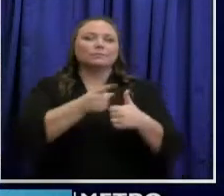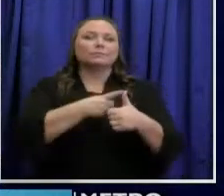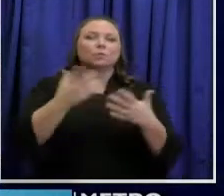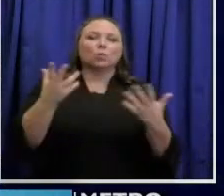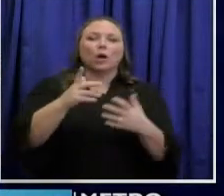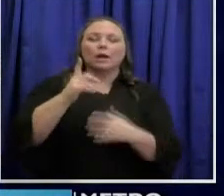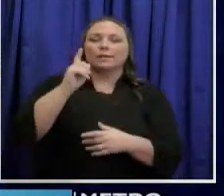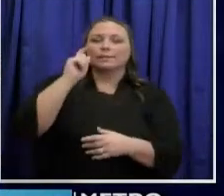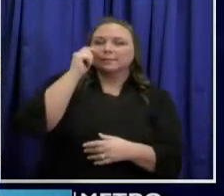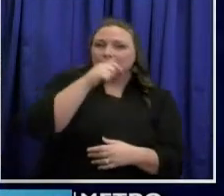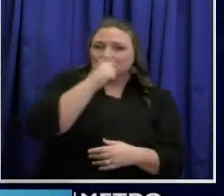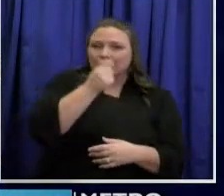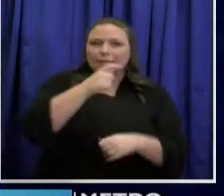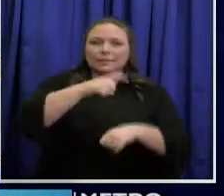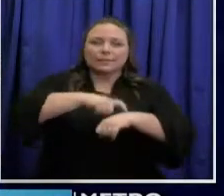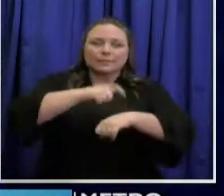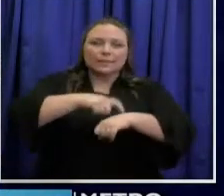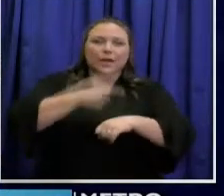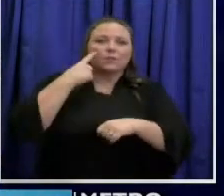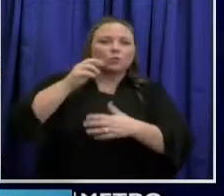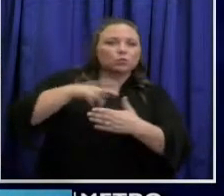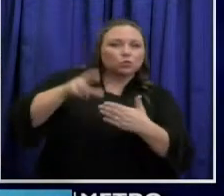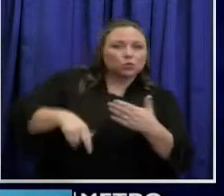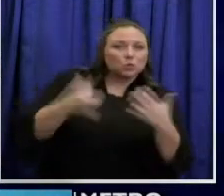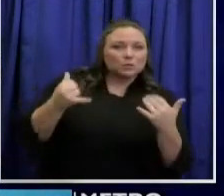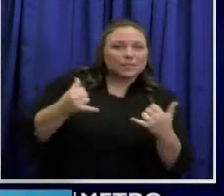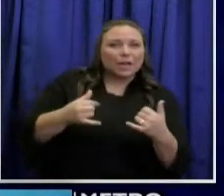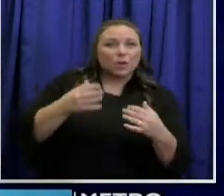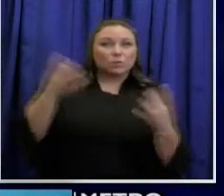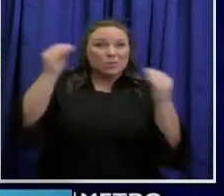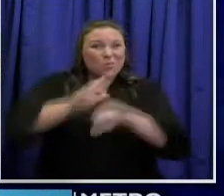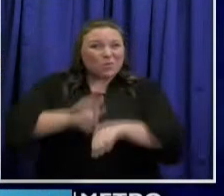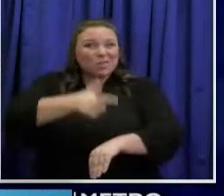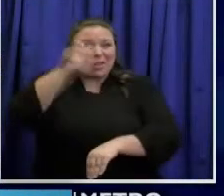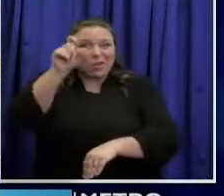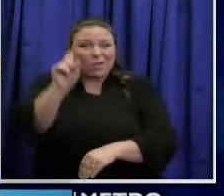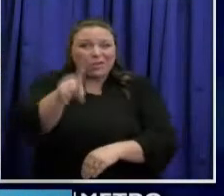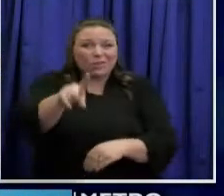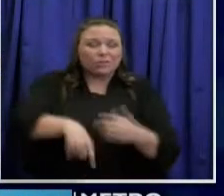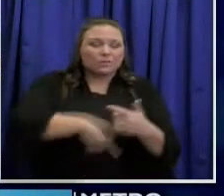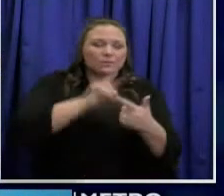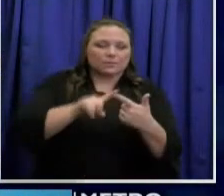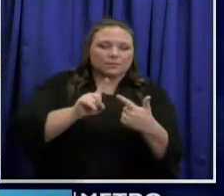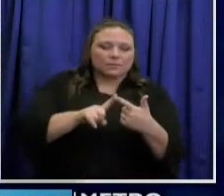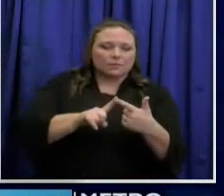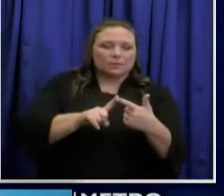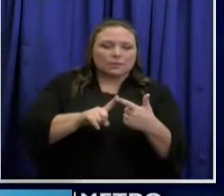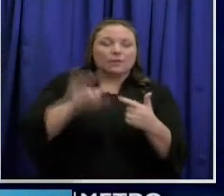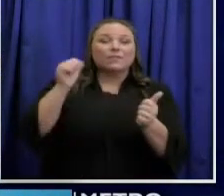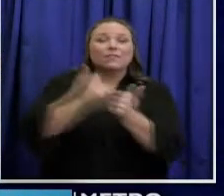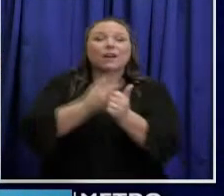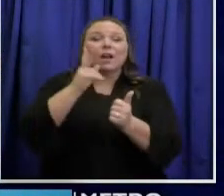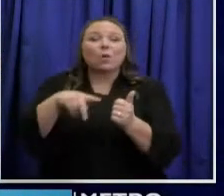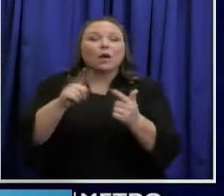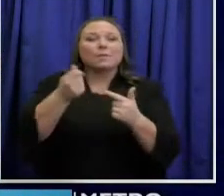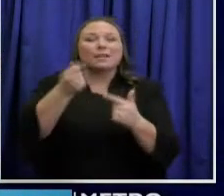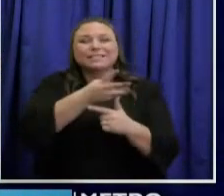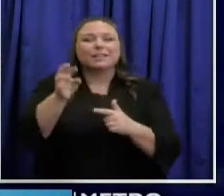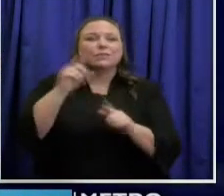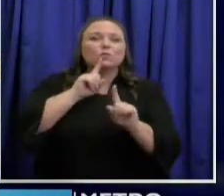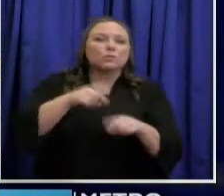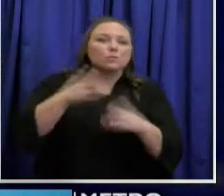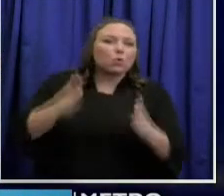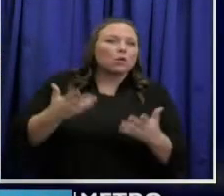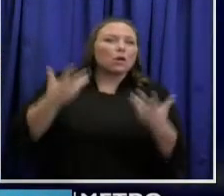test turnaround time now? Is it getting longer? The next question is a follow-up what several reporters have already